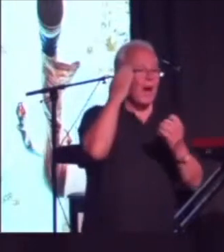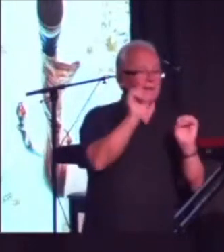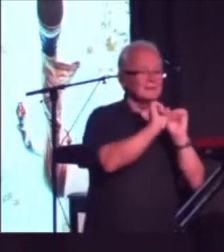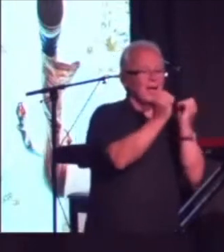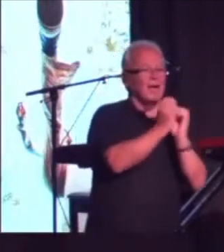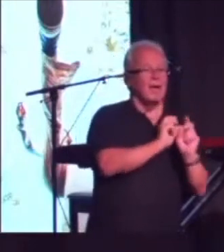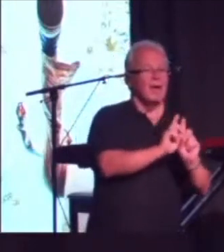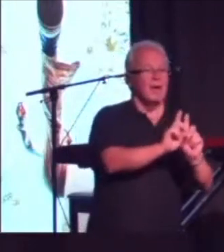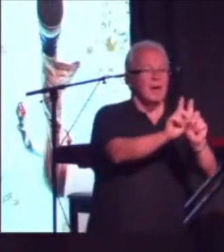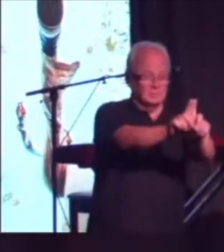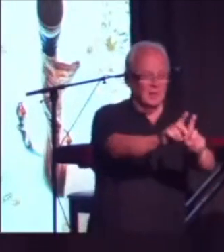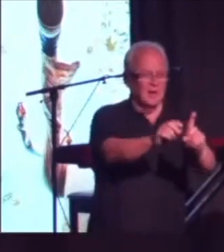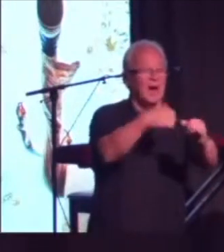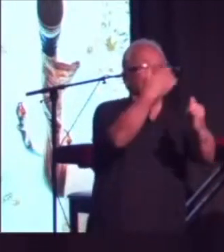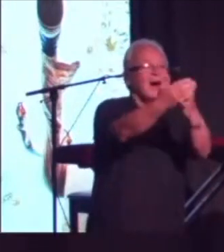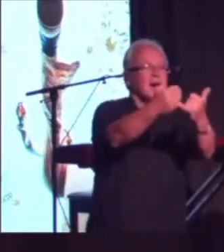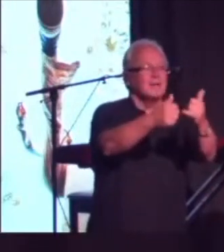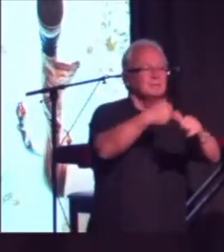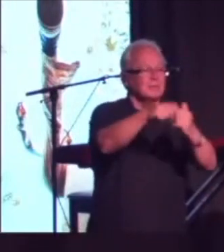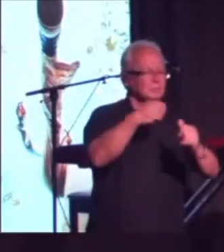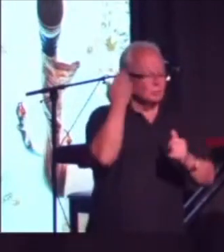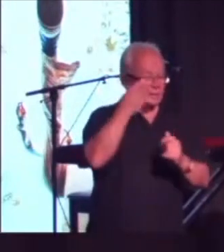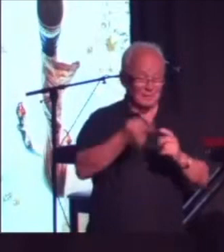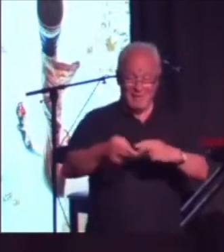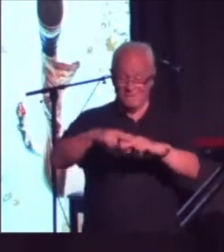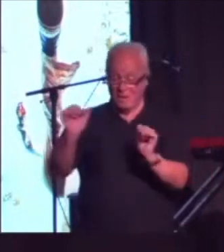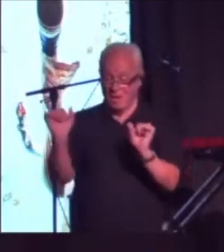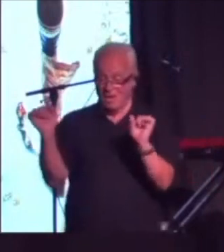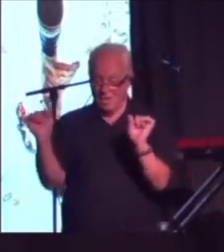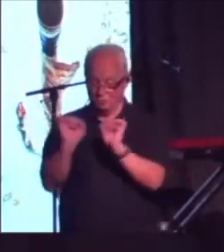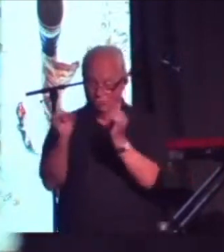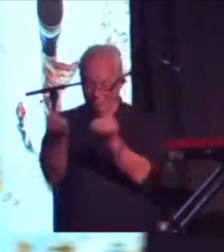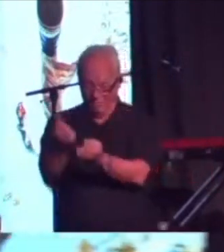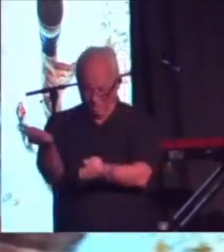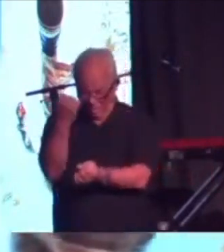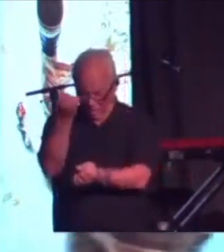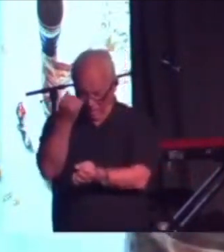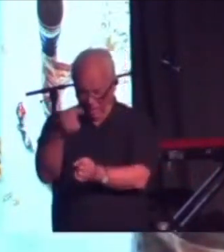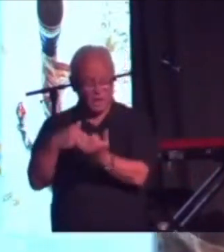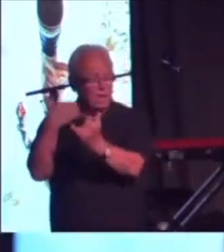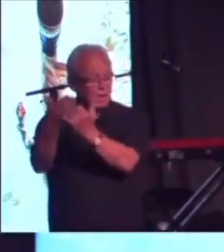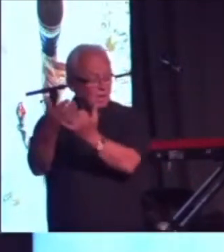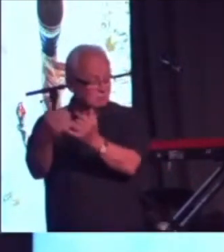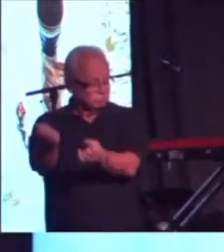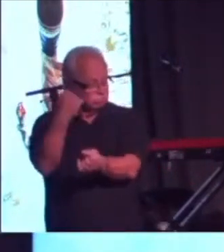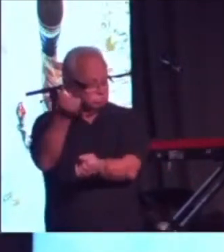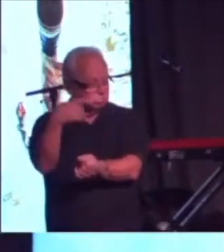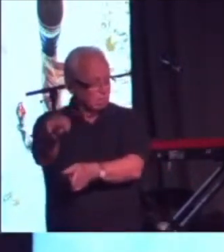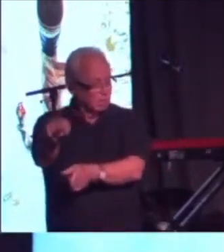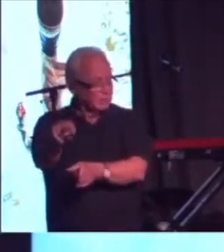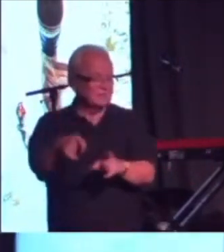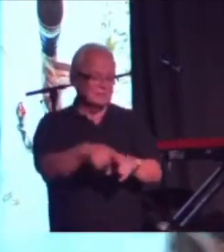the companion of fools will suffer harm. See, that idea of walking with someone, it's a Hebrew metaphor, if you like,